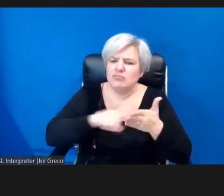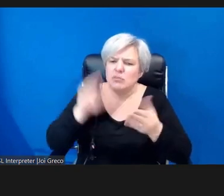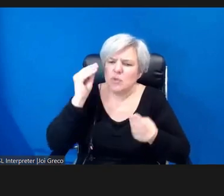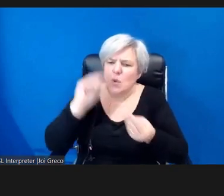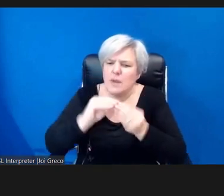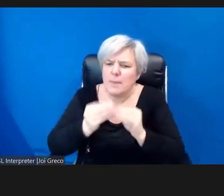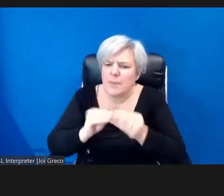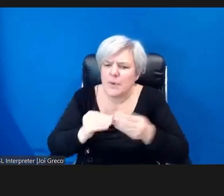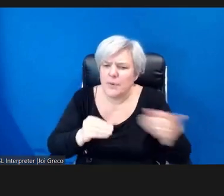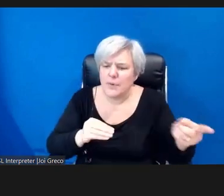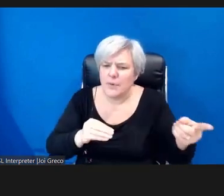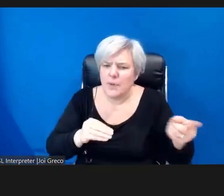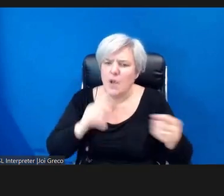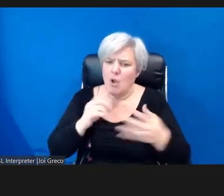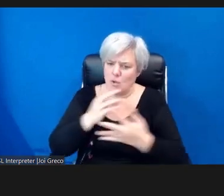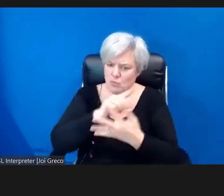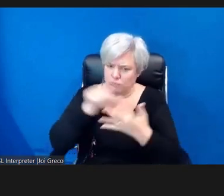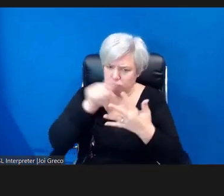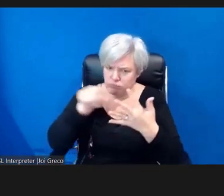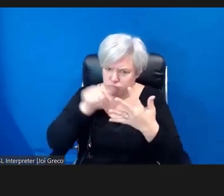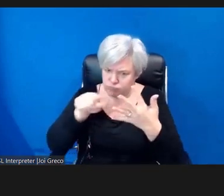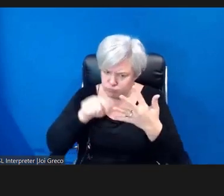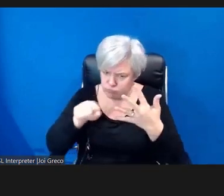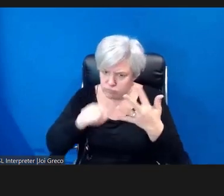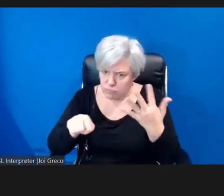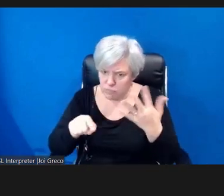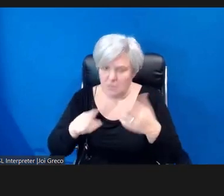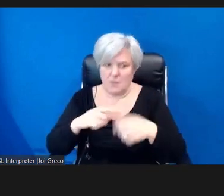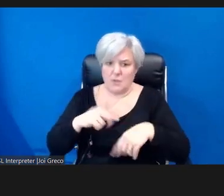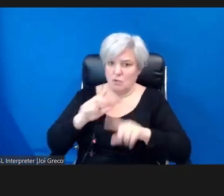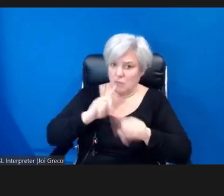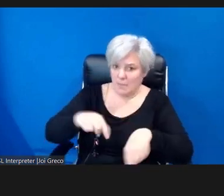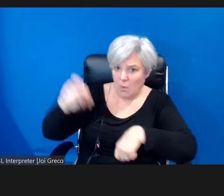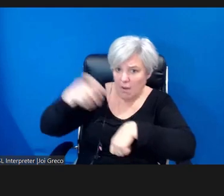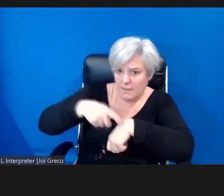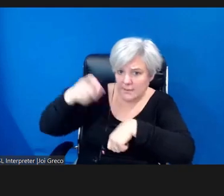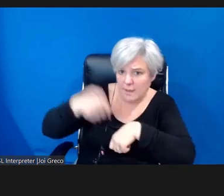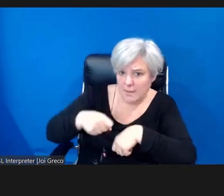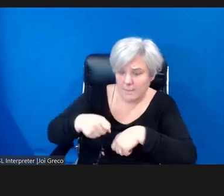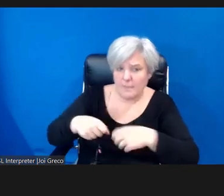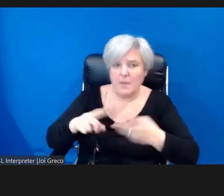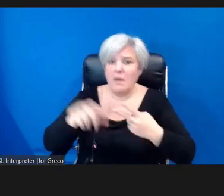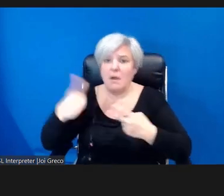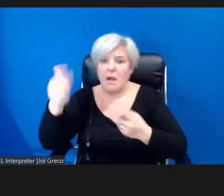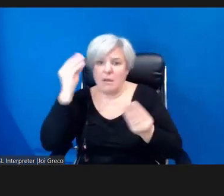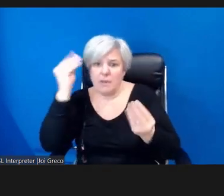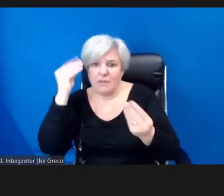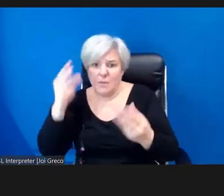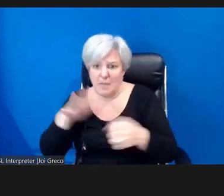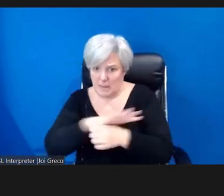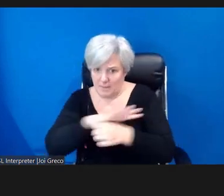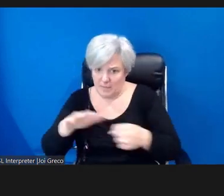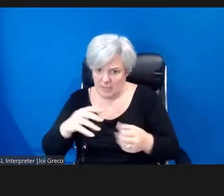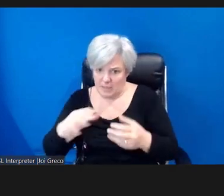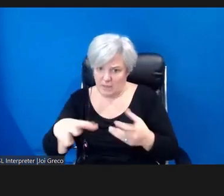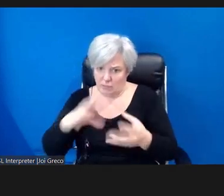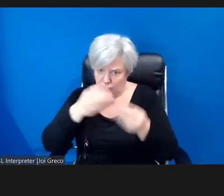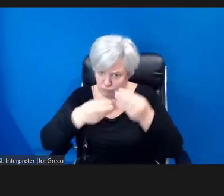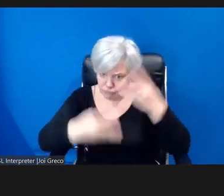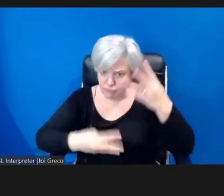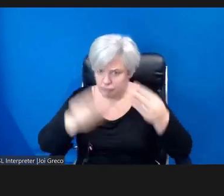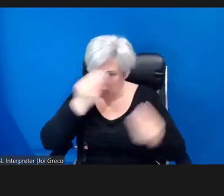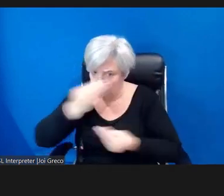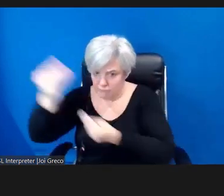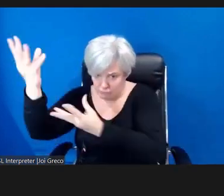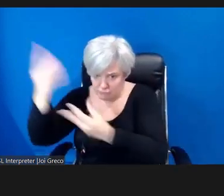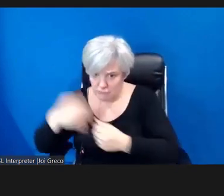meeting national benchmarks? Are they reporting in a timely manner? And are their data submissions complete and comprehensive?